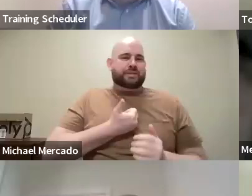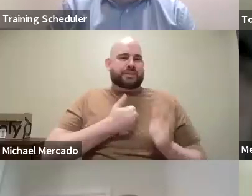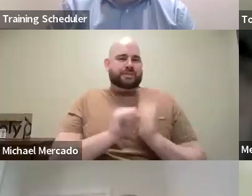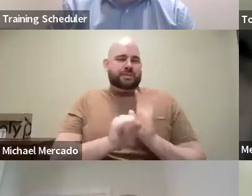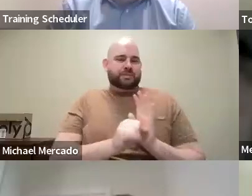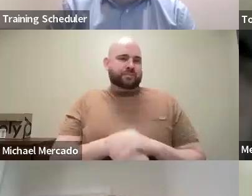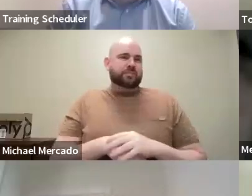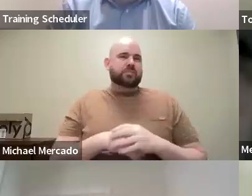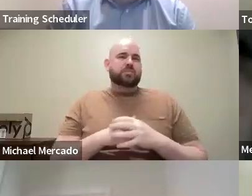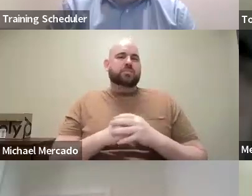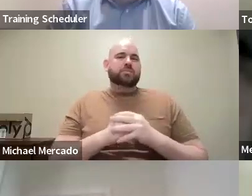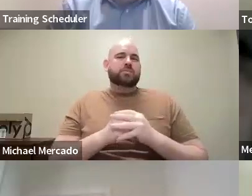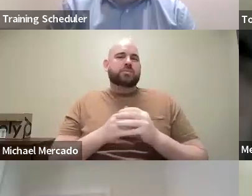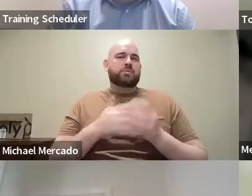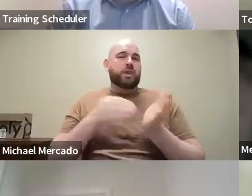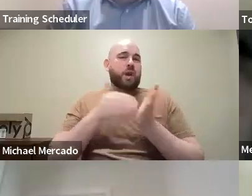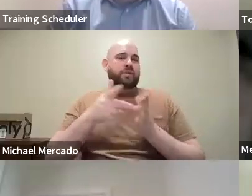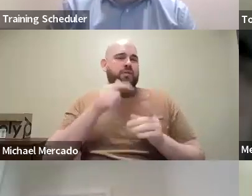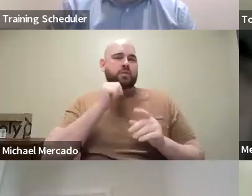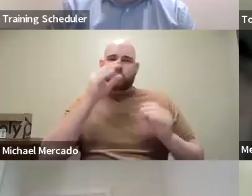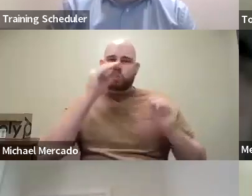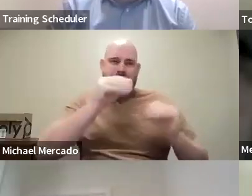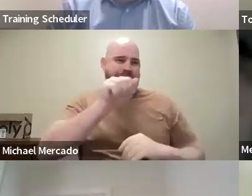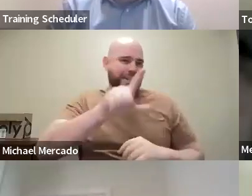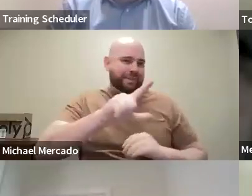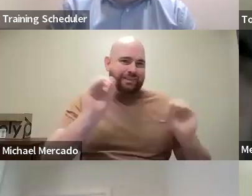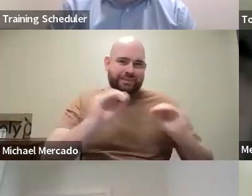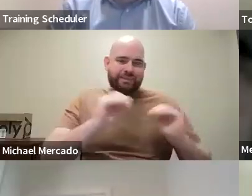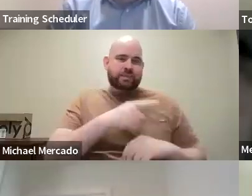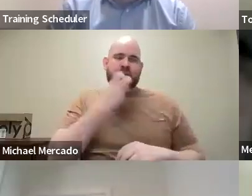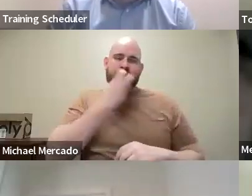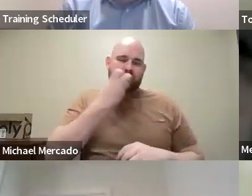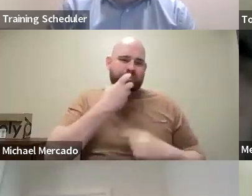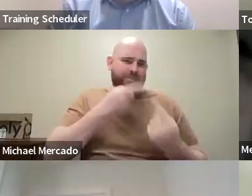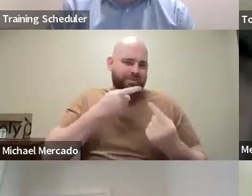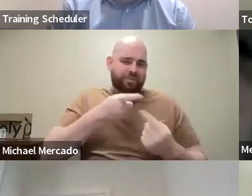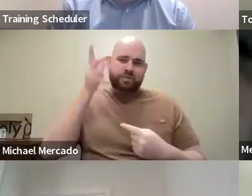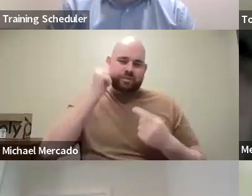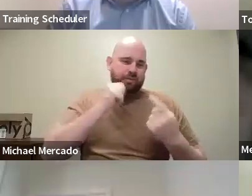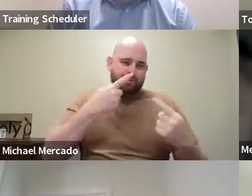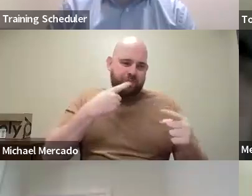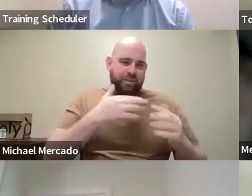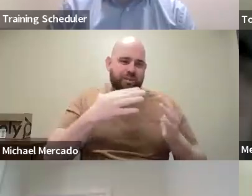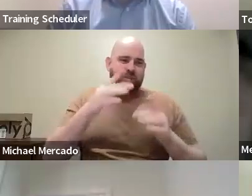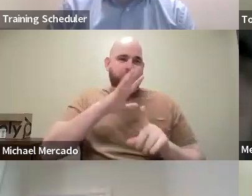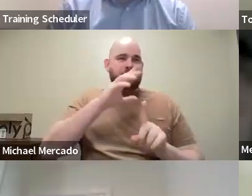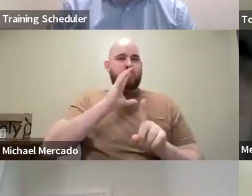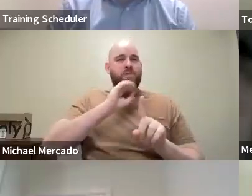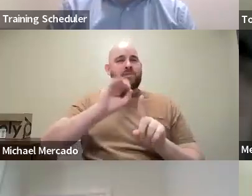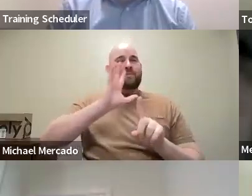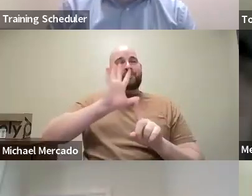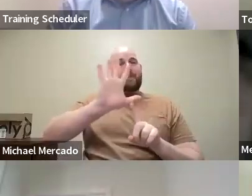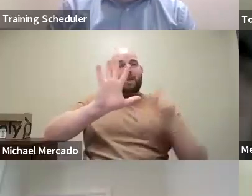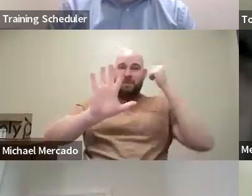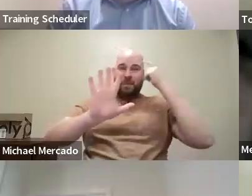can be a challenge with cognitive development, social interactions, and identity. So if you don't teach